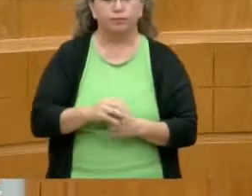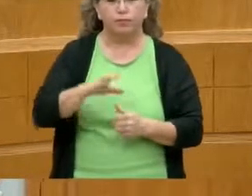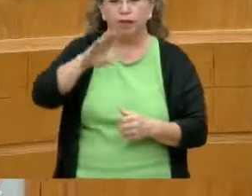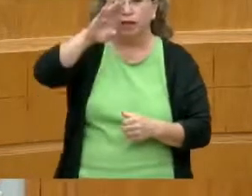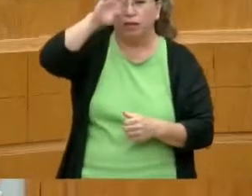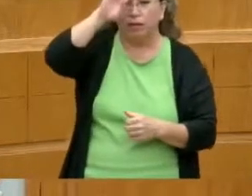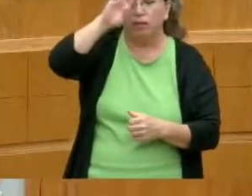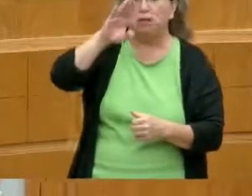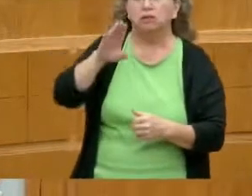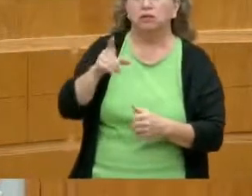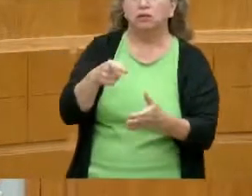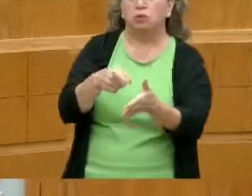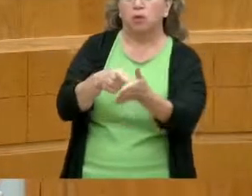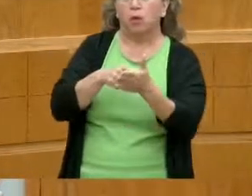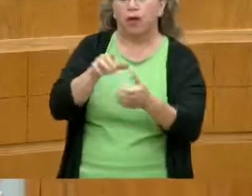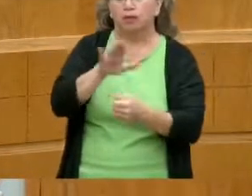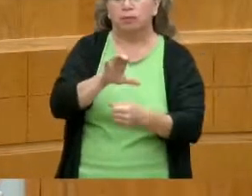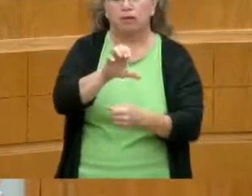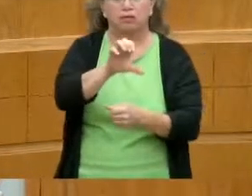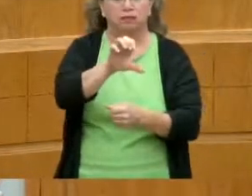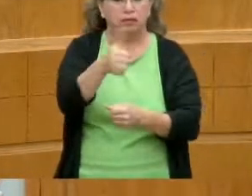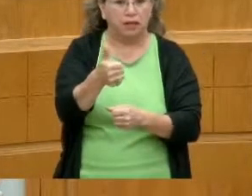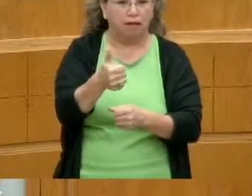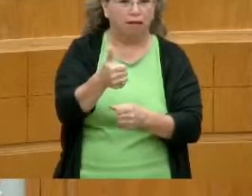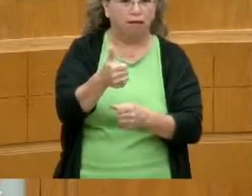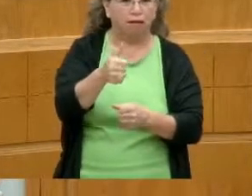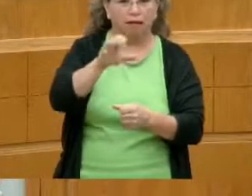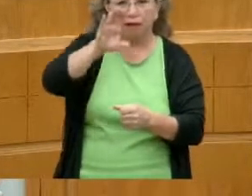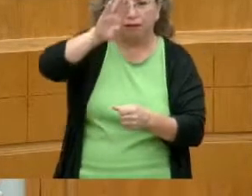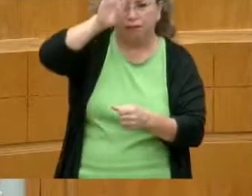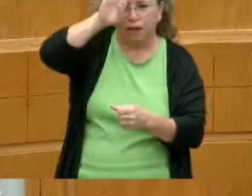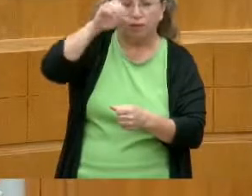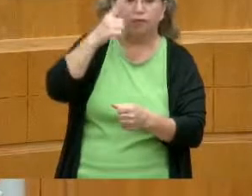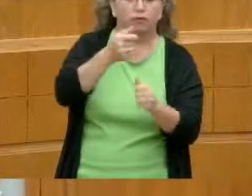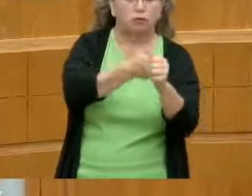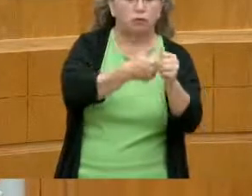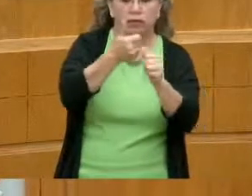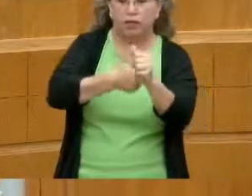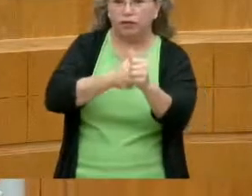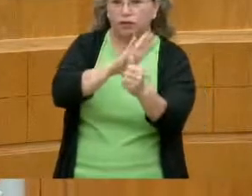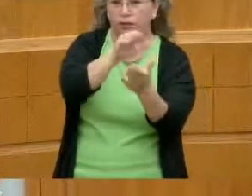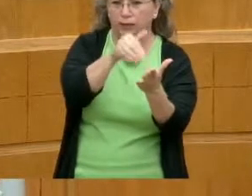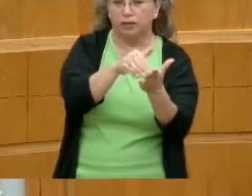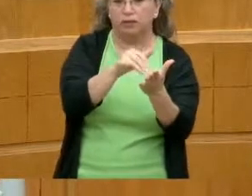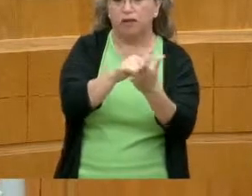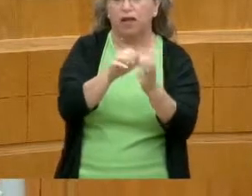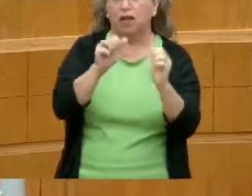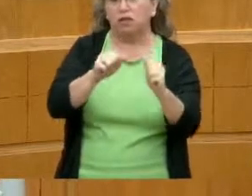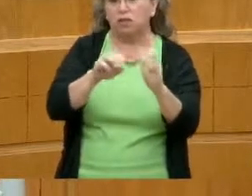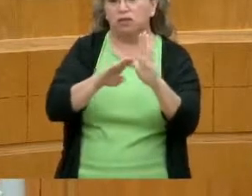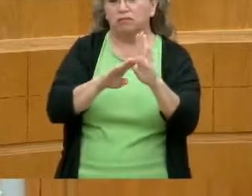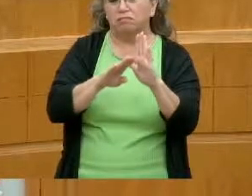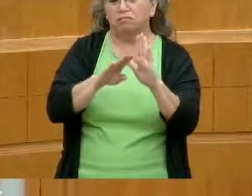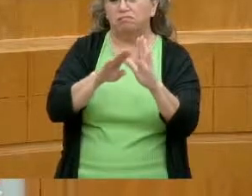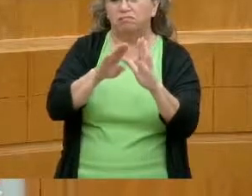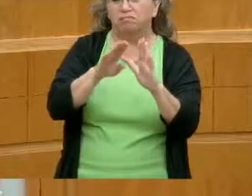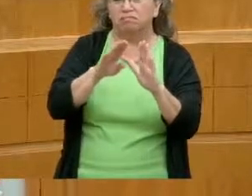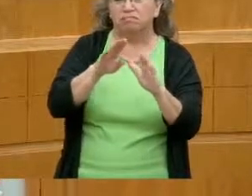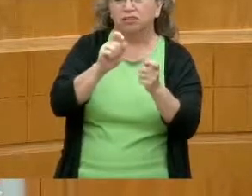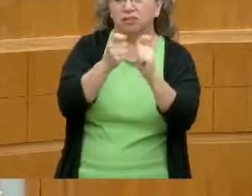10 firefighters per event, and then that could vary up or down depending on the size of